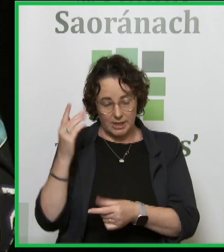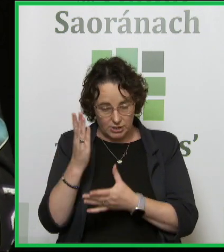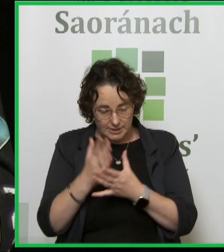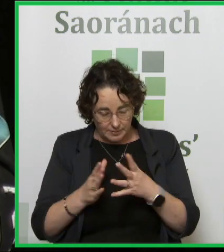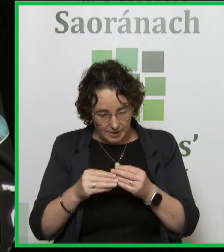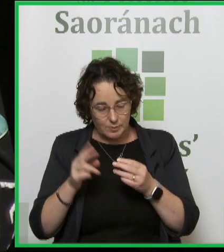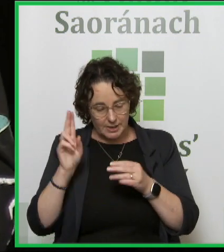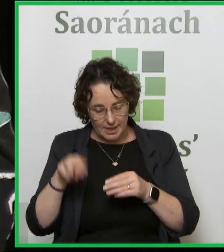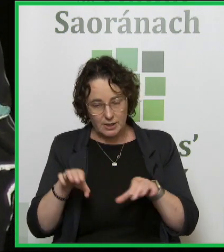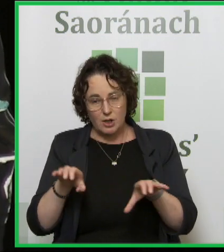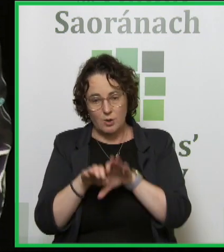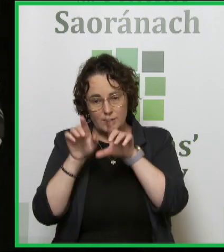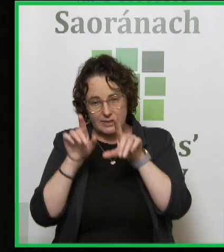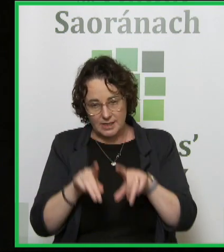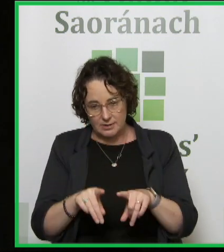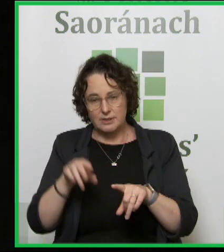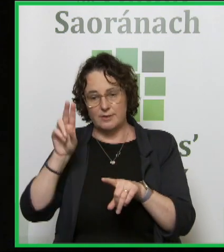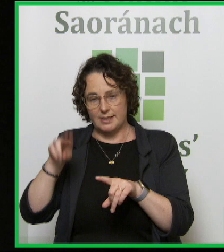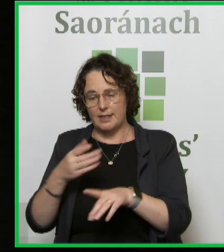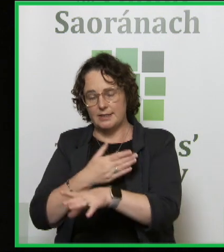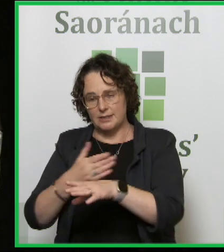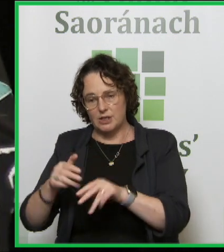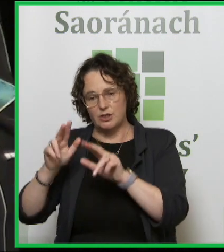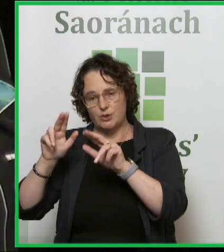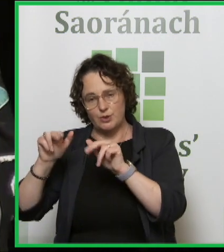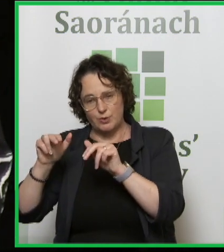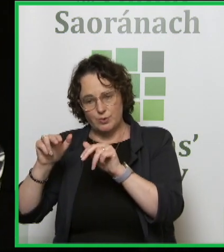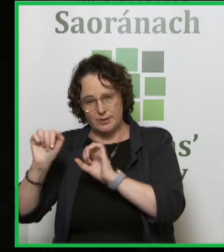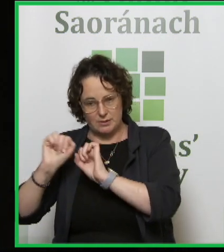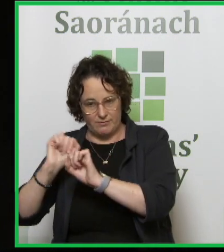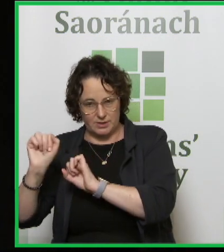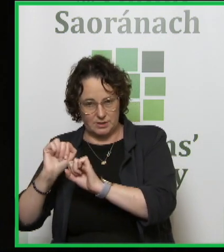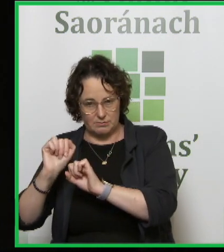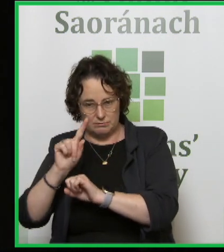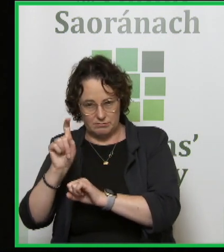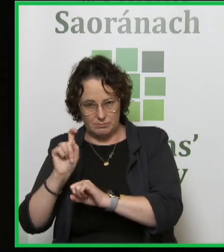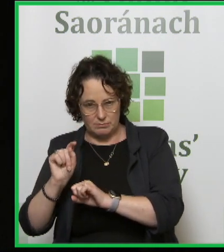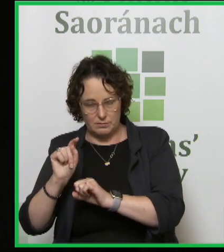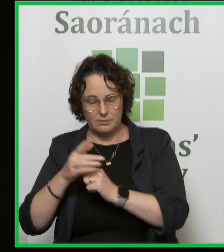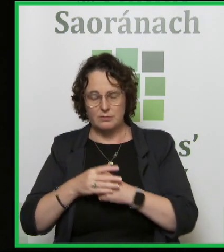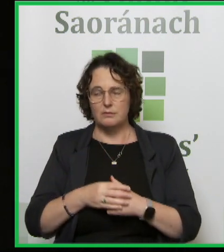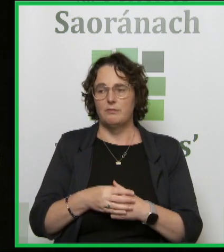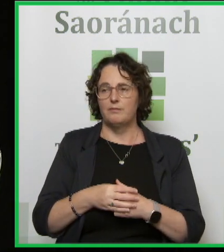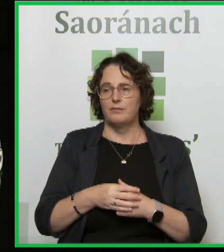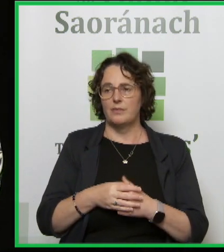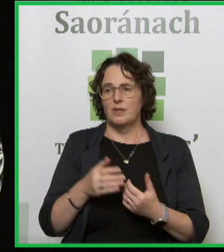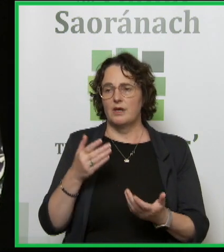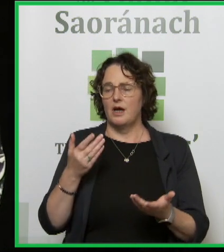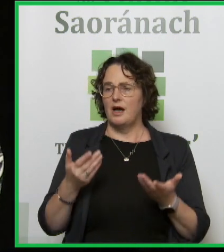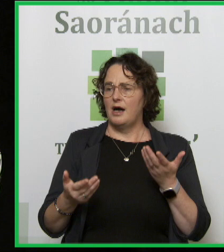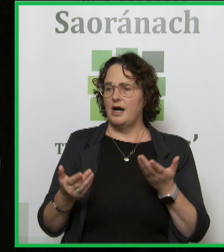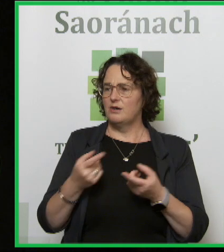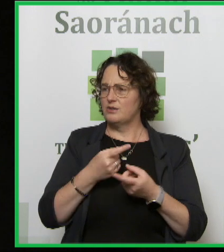things? The other comment I would make is, how do you get your item onto